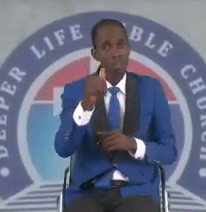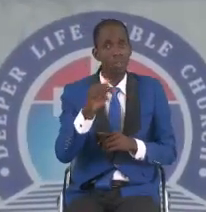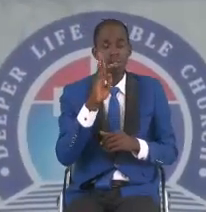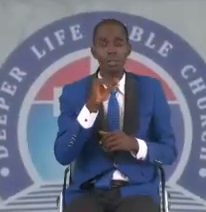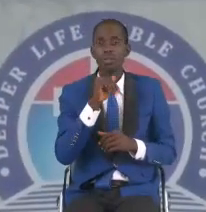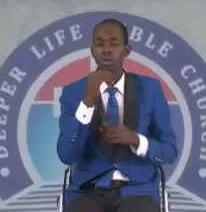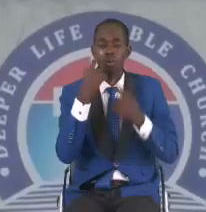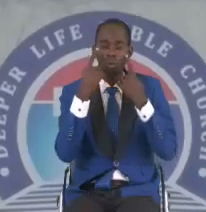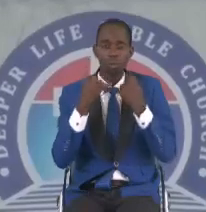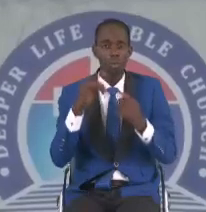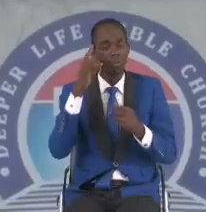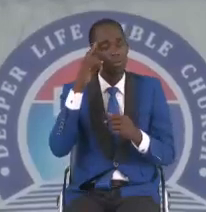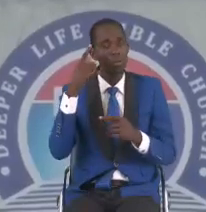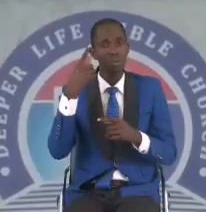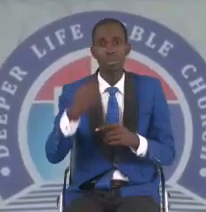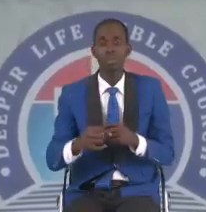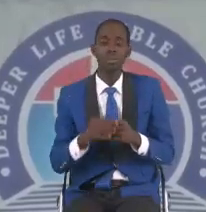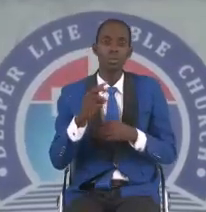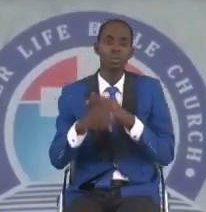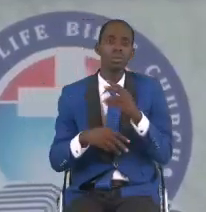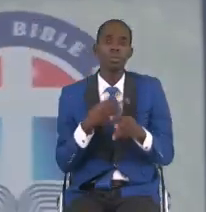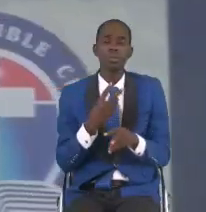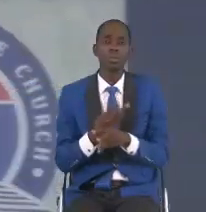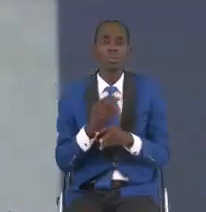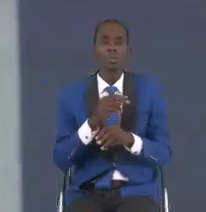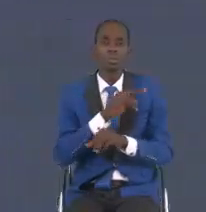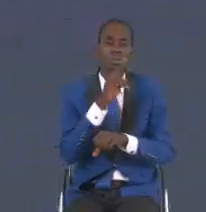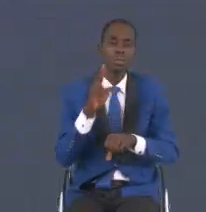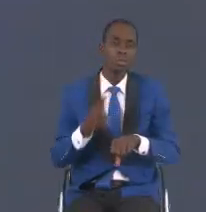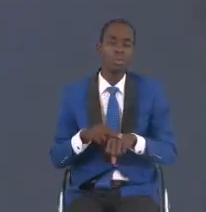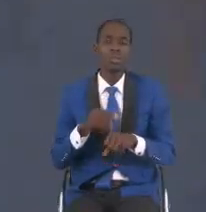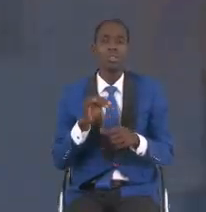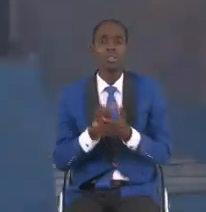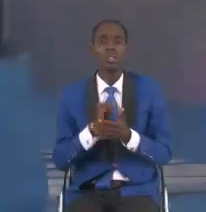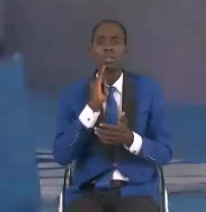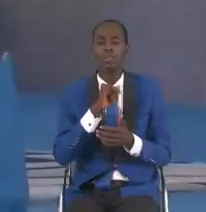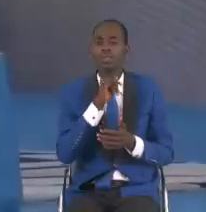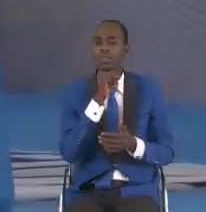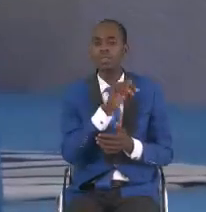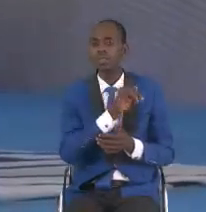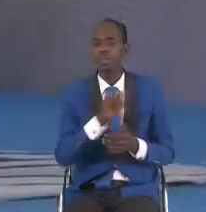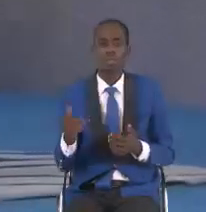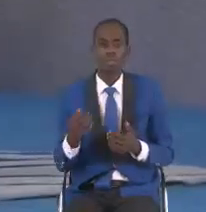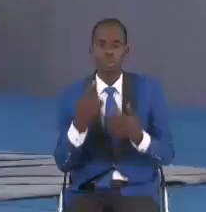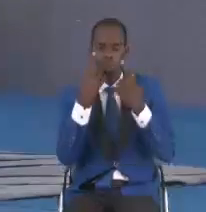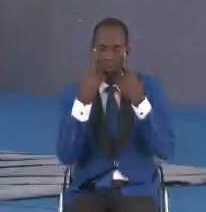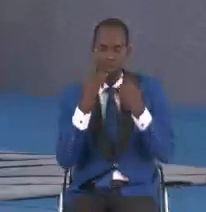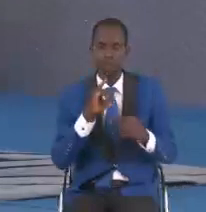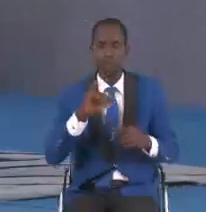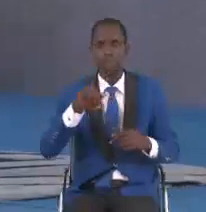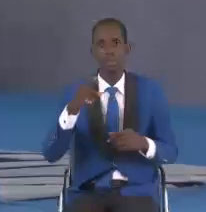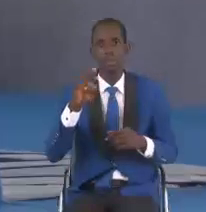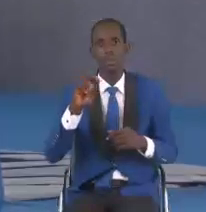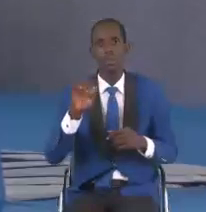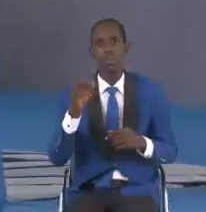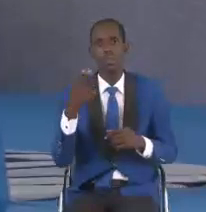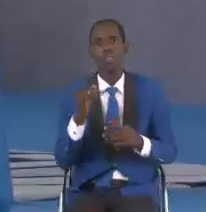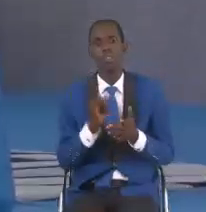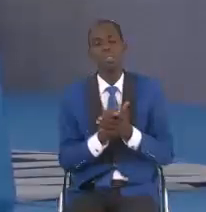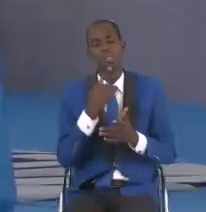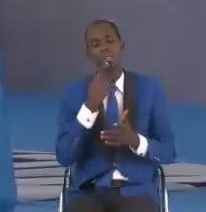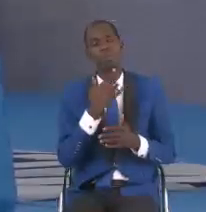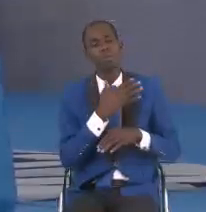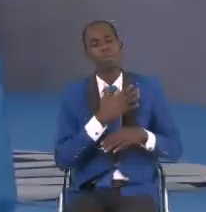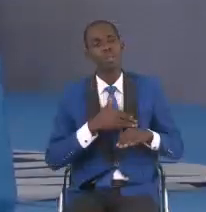nation, that's not a weeping Jeremiah. But a person that will say, come what may, in the grace of the Lord, in the strength of